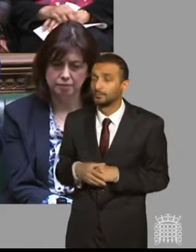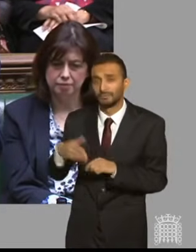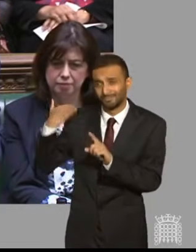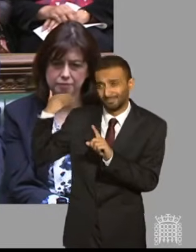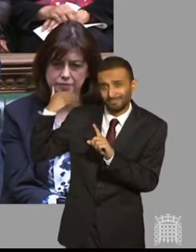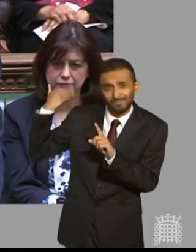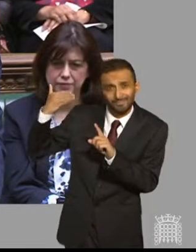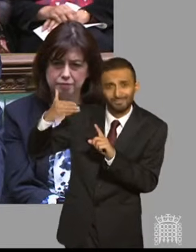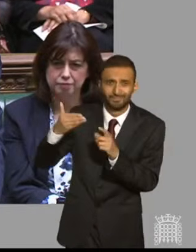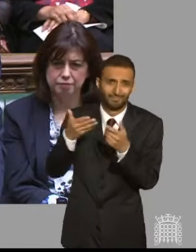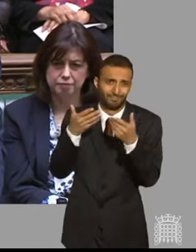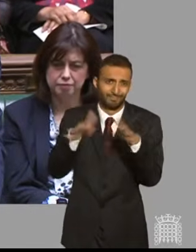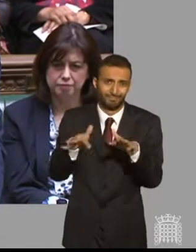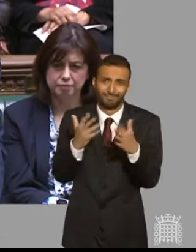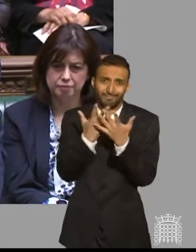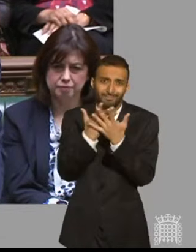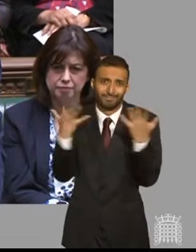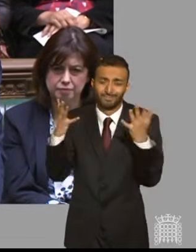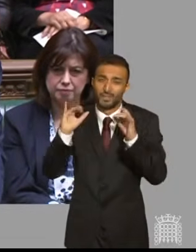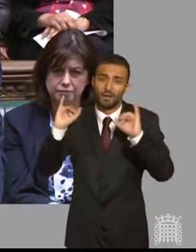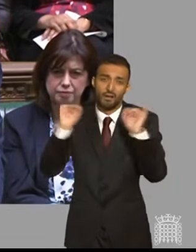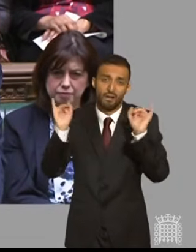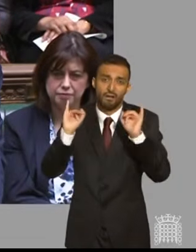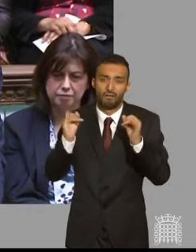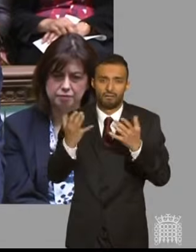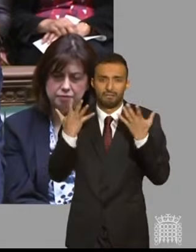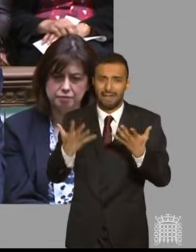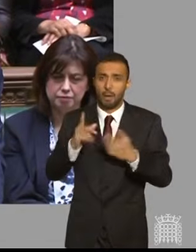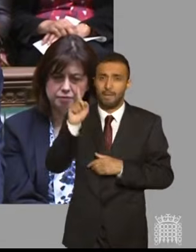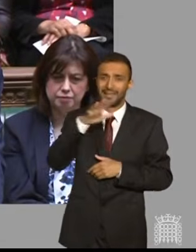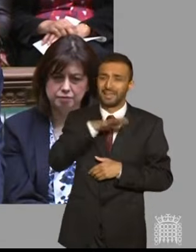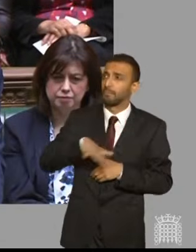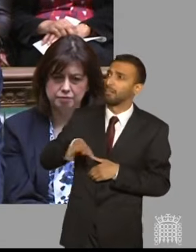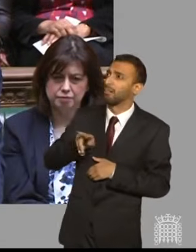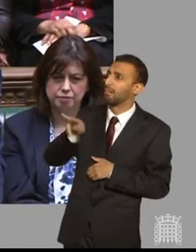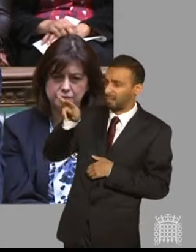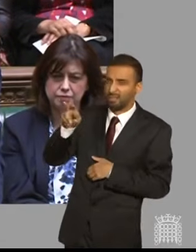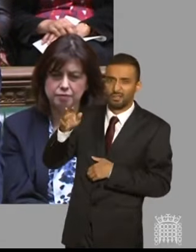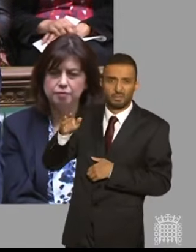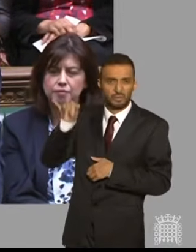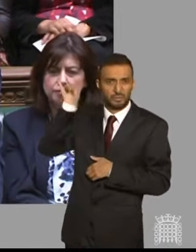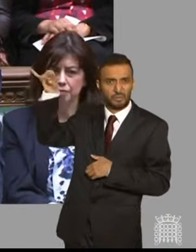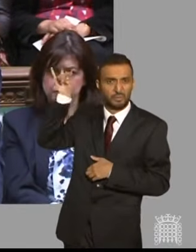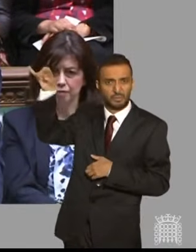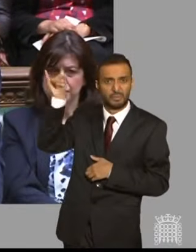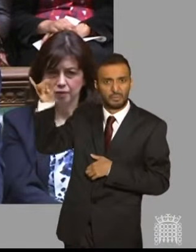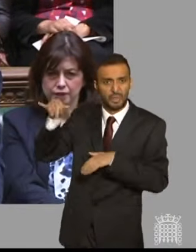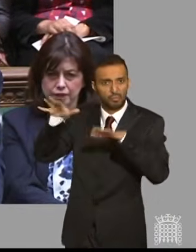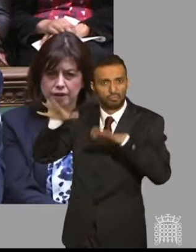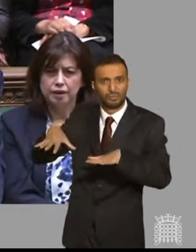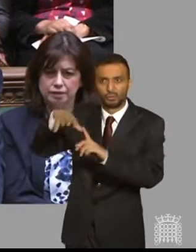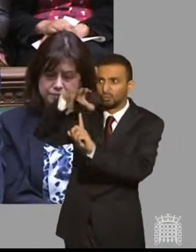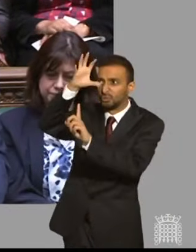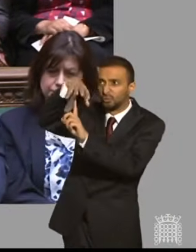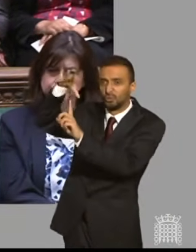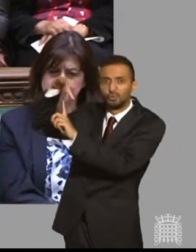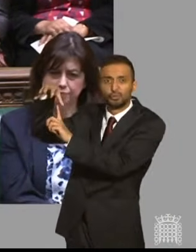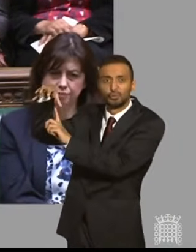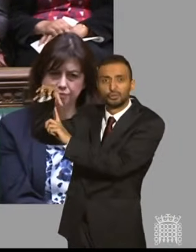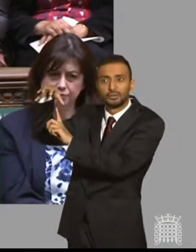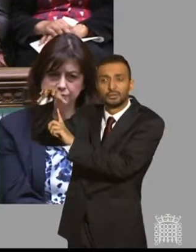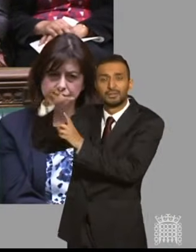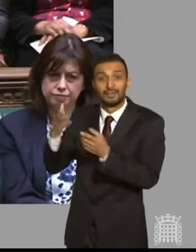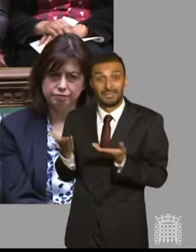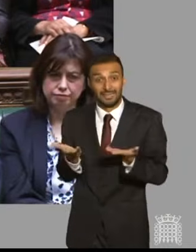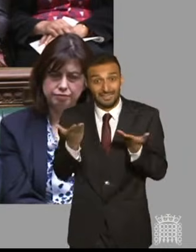and rebuilding that confidence will require those affected to see that politicians are being honest with them and to believe it.